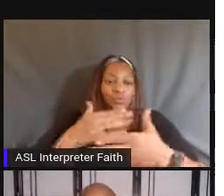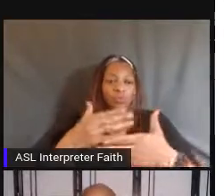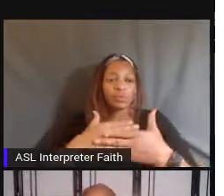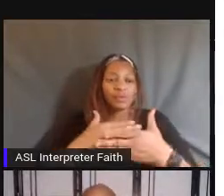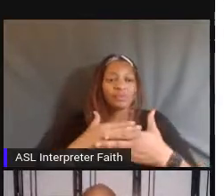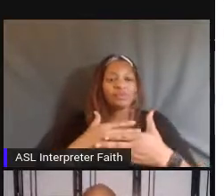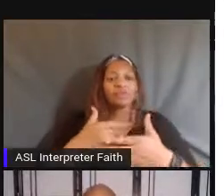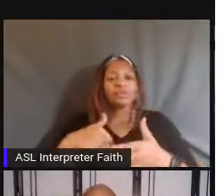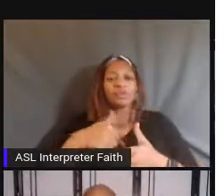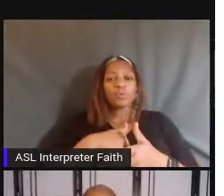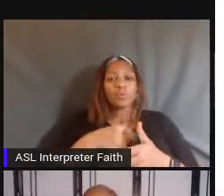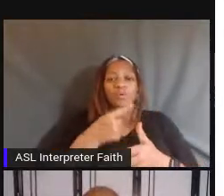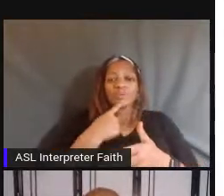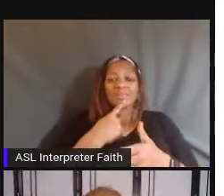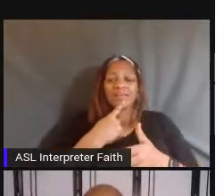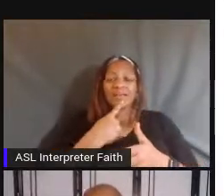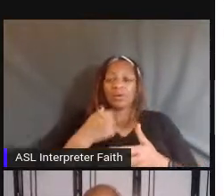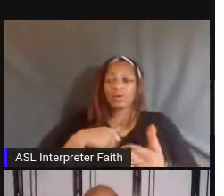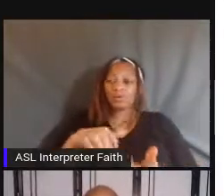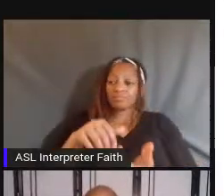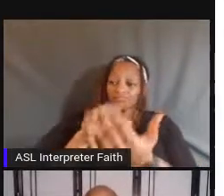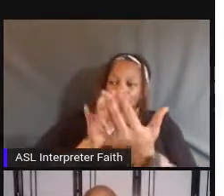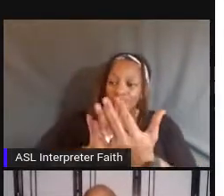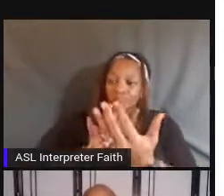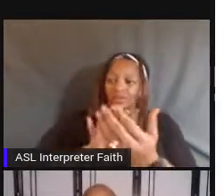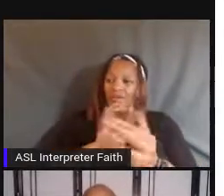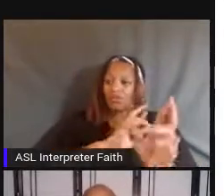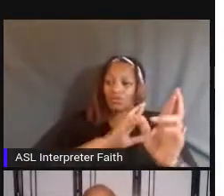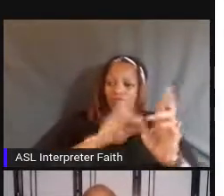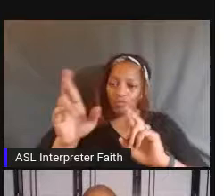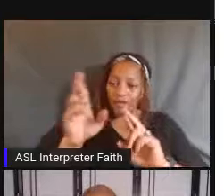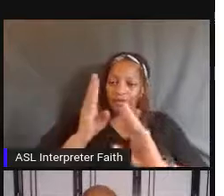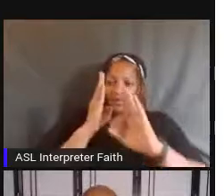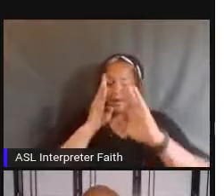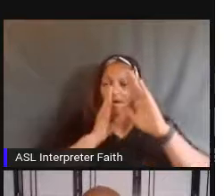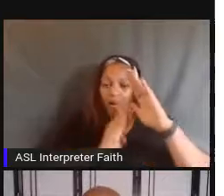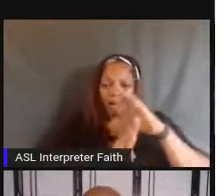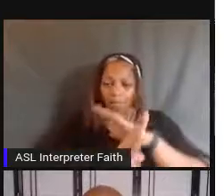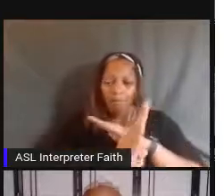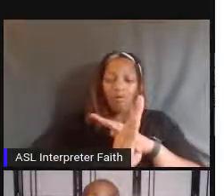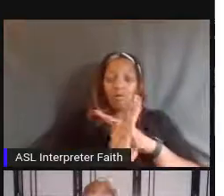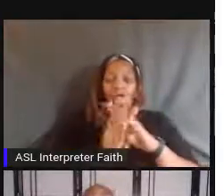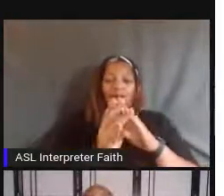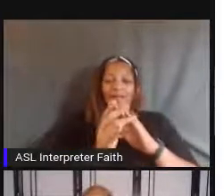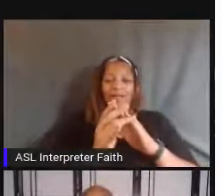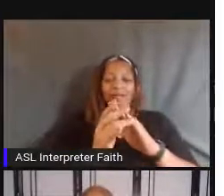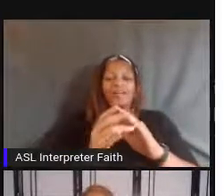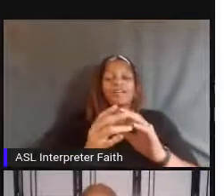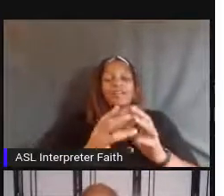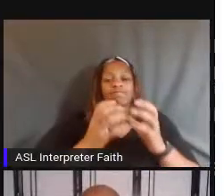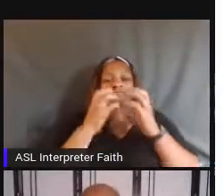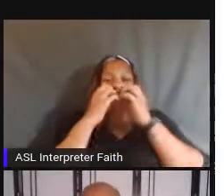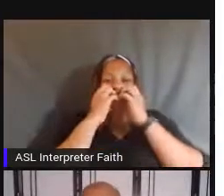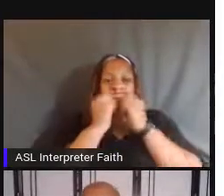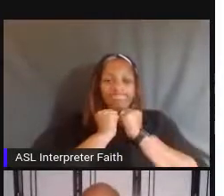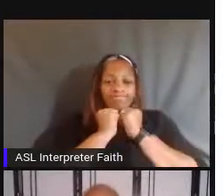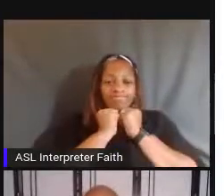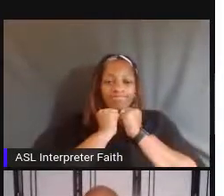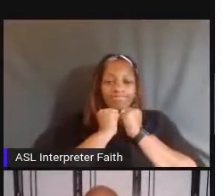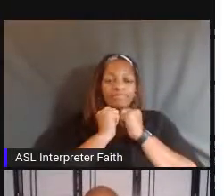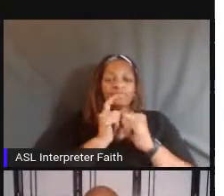a point where we are ready, willing, and able to humbly and sacredly